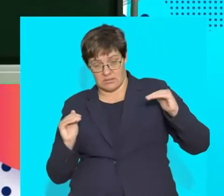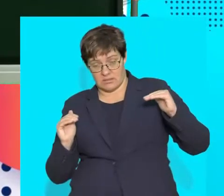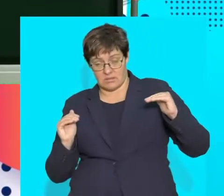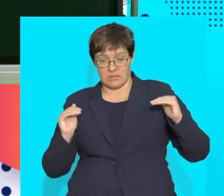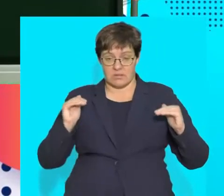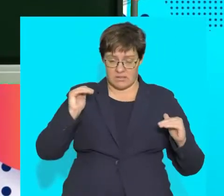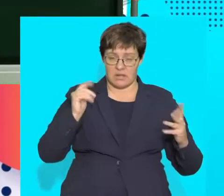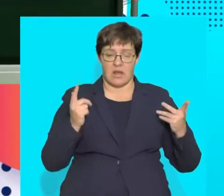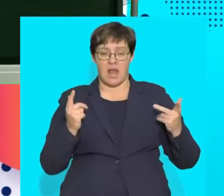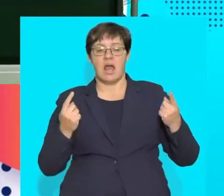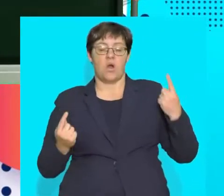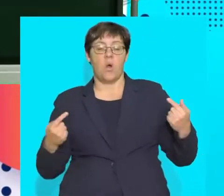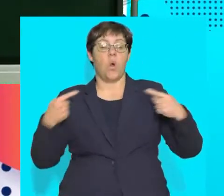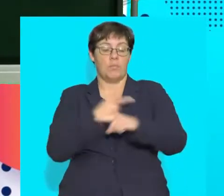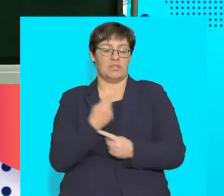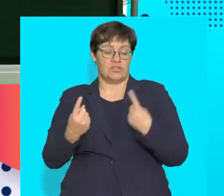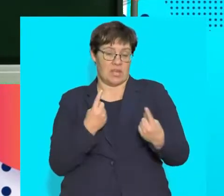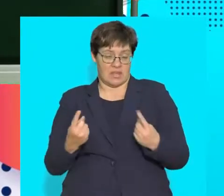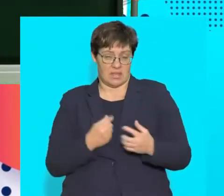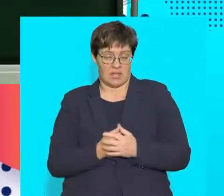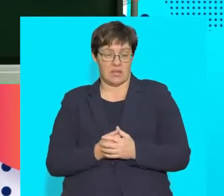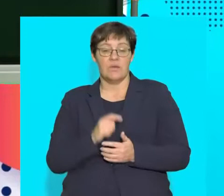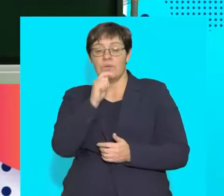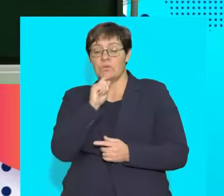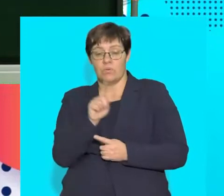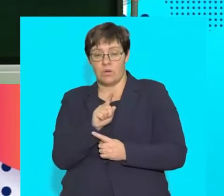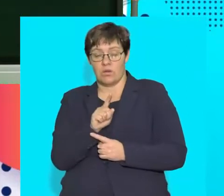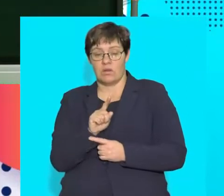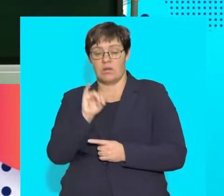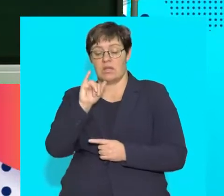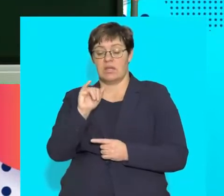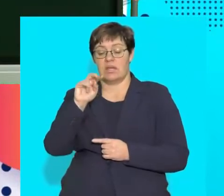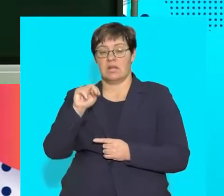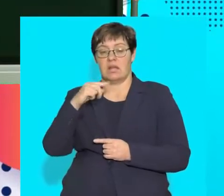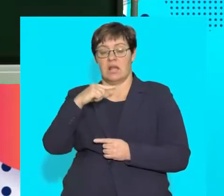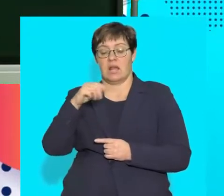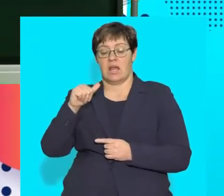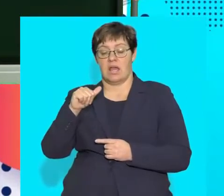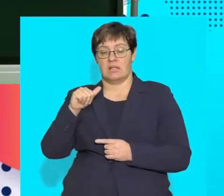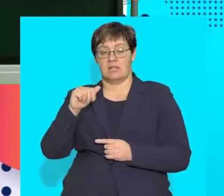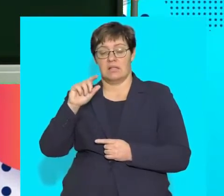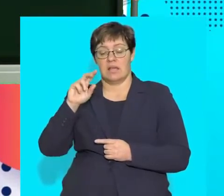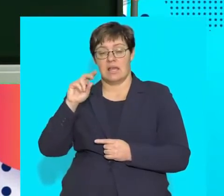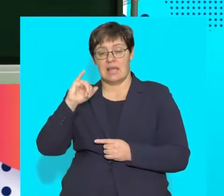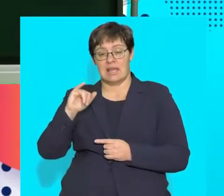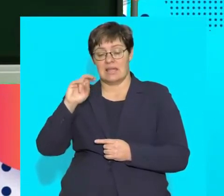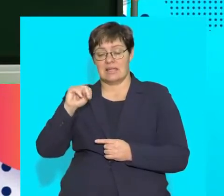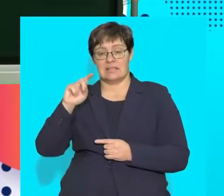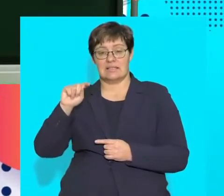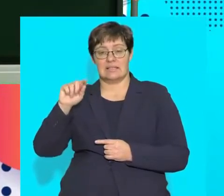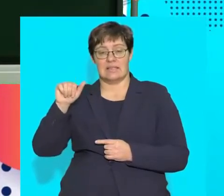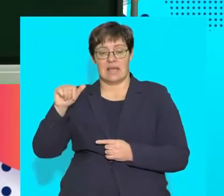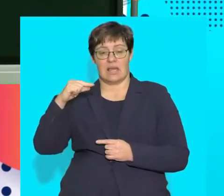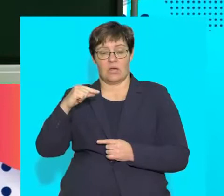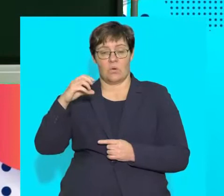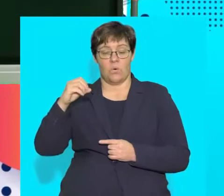opposite each other. And another word for opposite that we use is antagonistically. So I'll repeat the word. It's